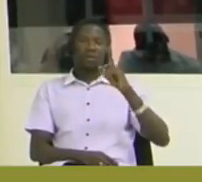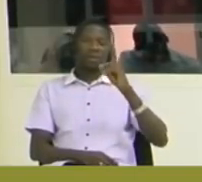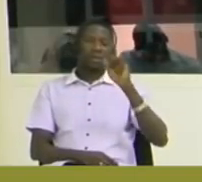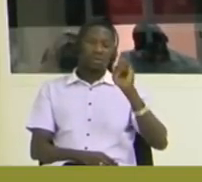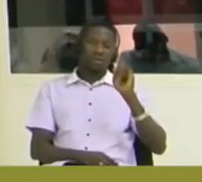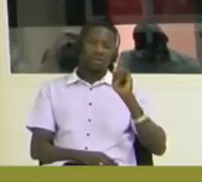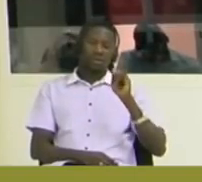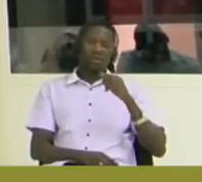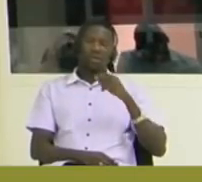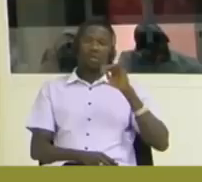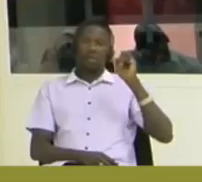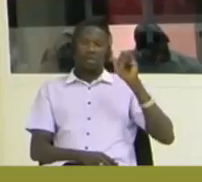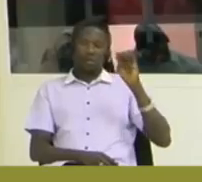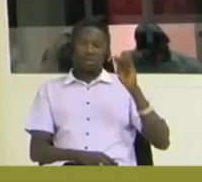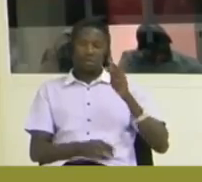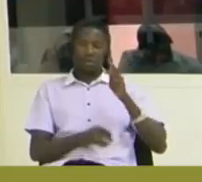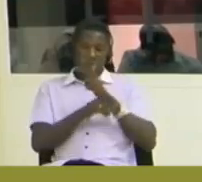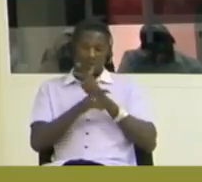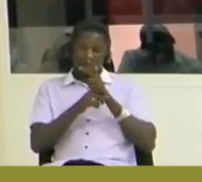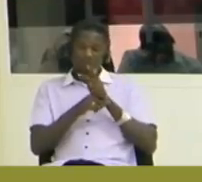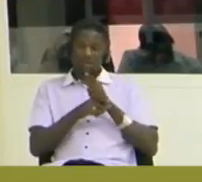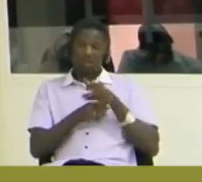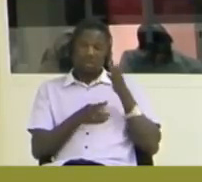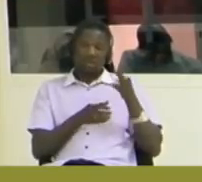his Oddly, also said